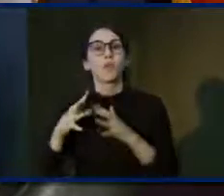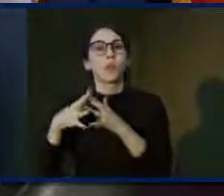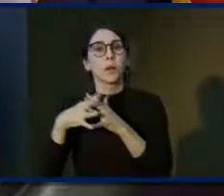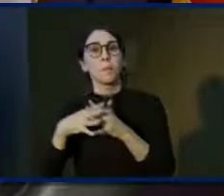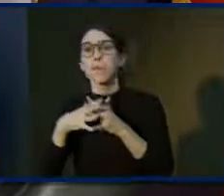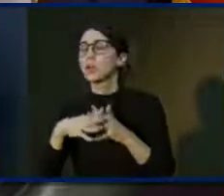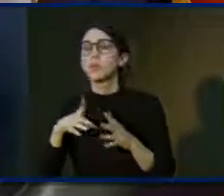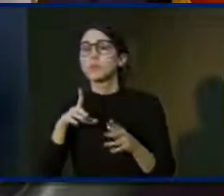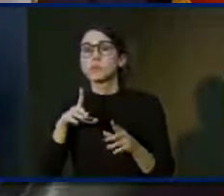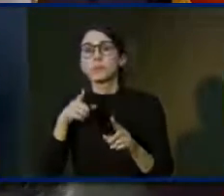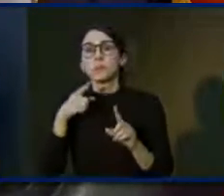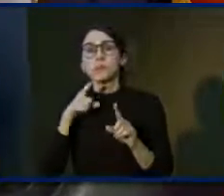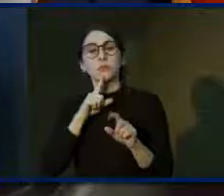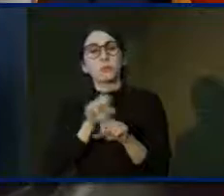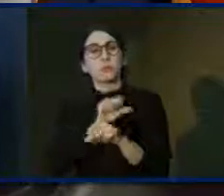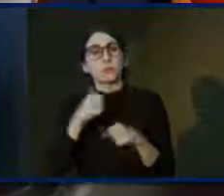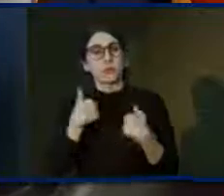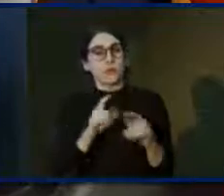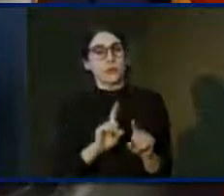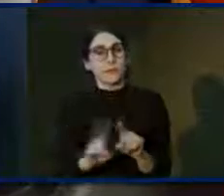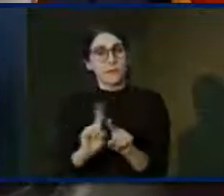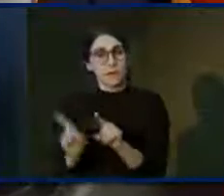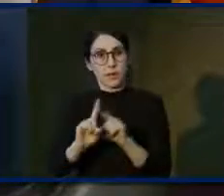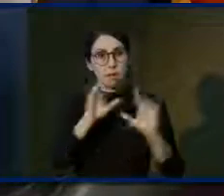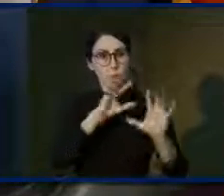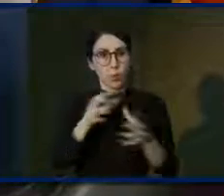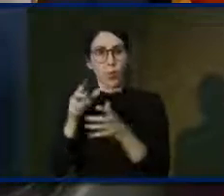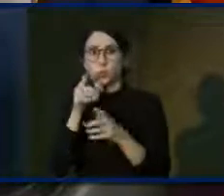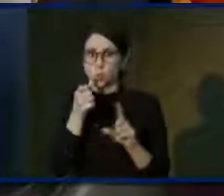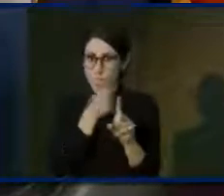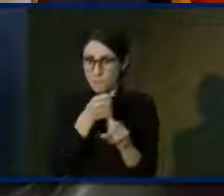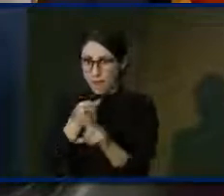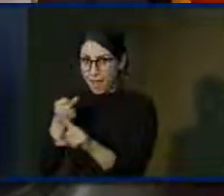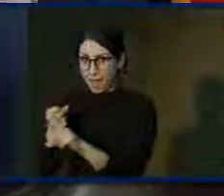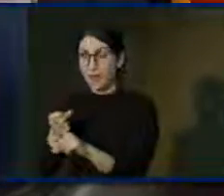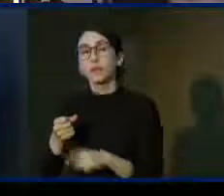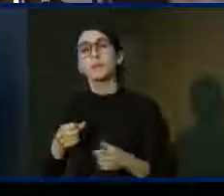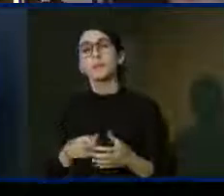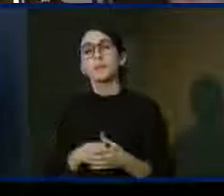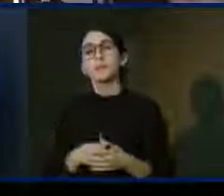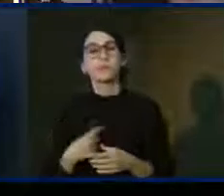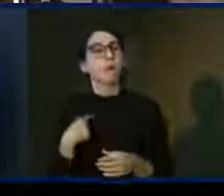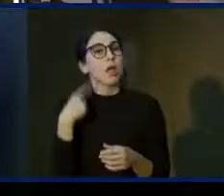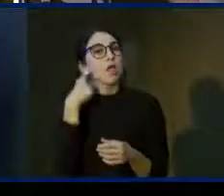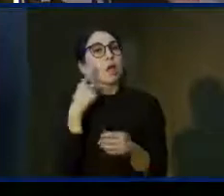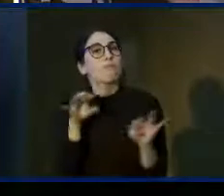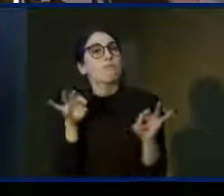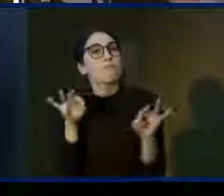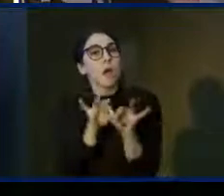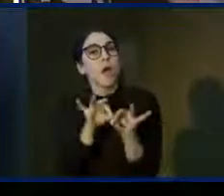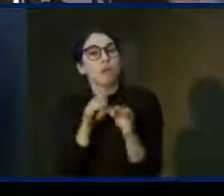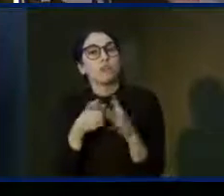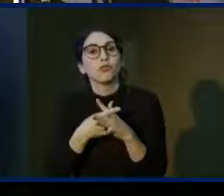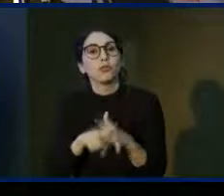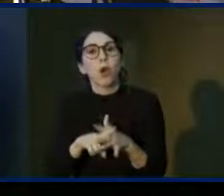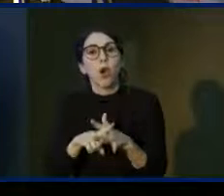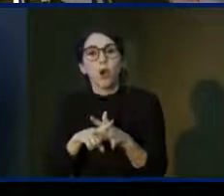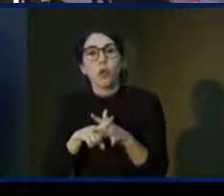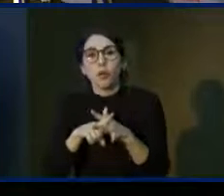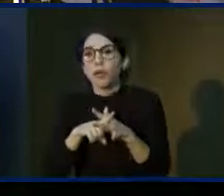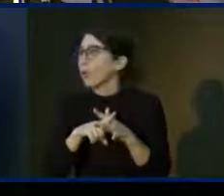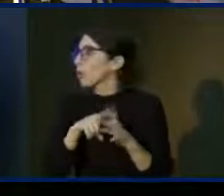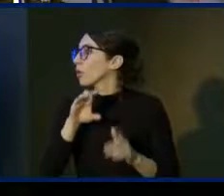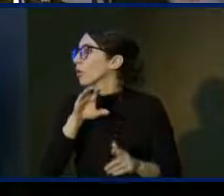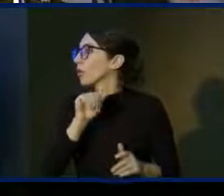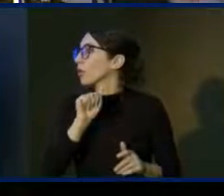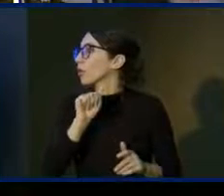groups that are being impacted by what's happening around the country. But I thought it was so appropriate to start with Carlotta LaNier. And I just want to tell